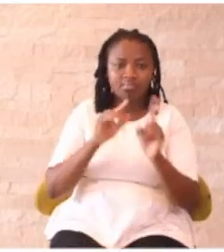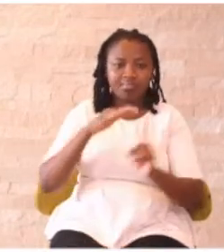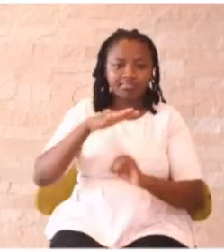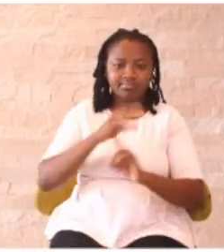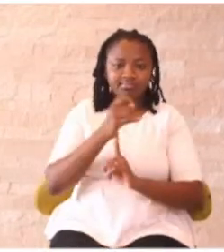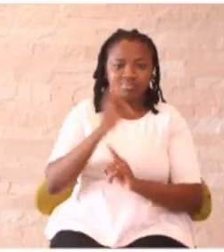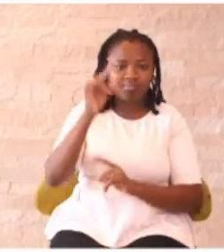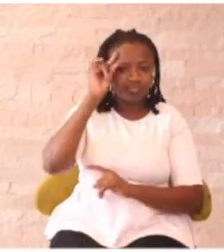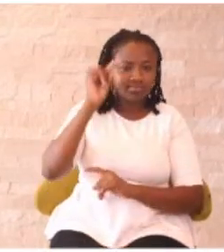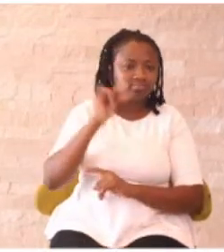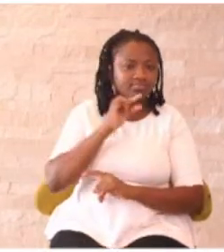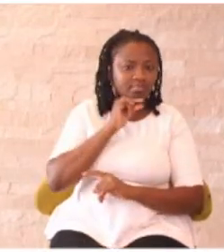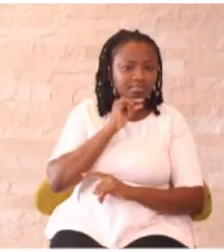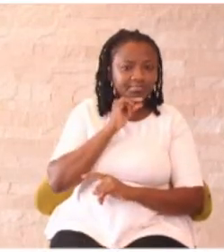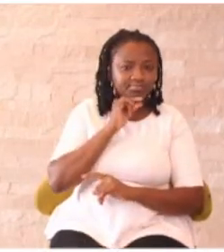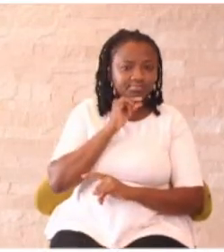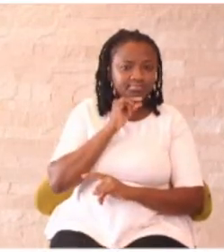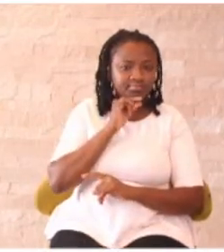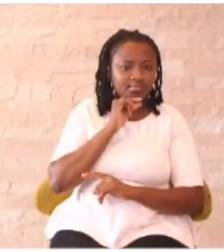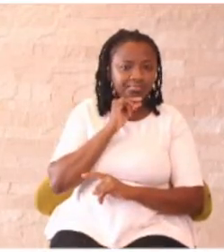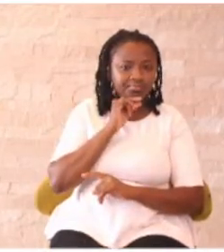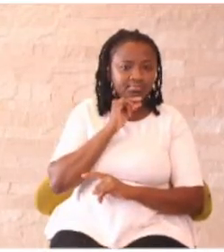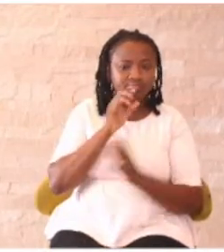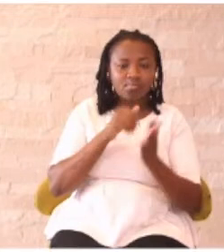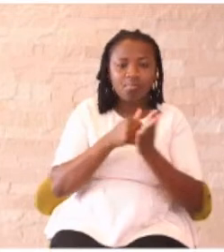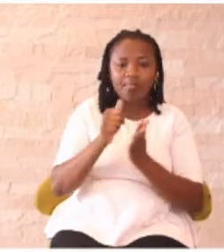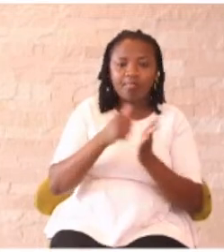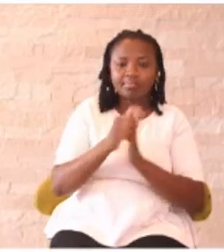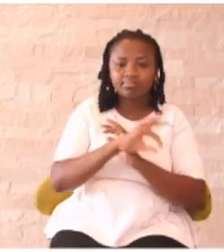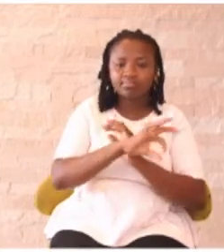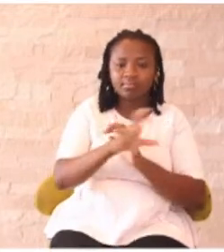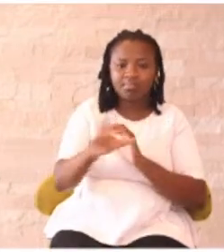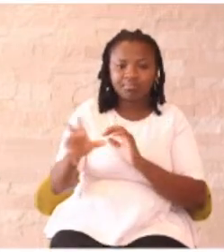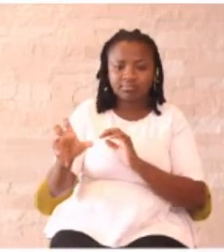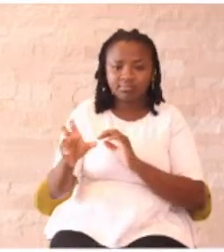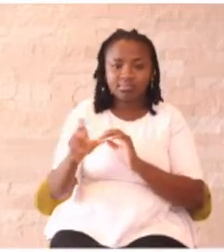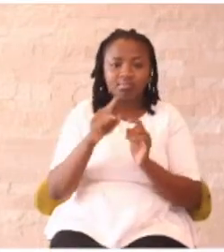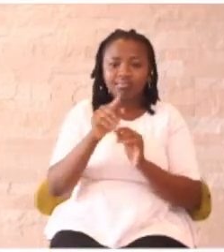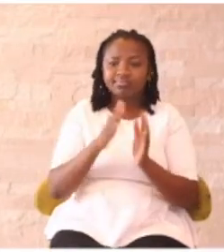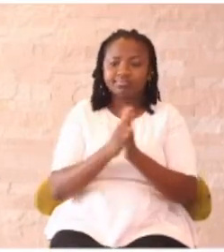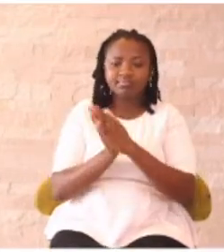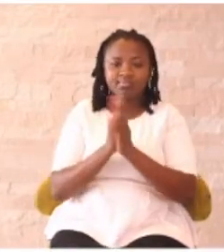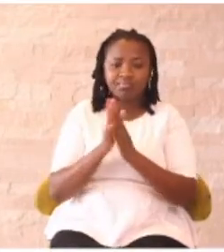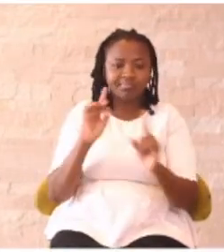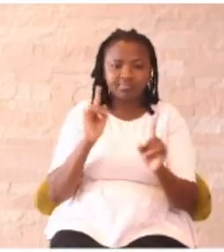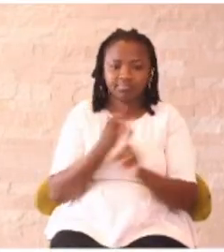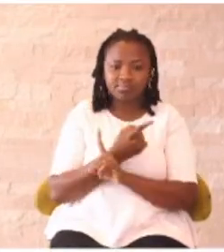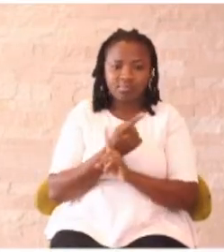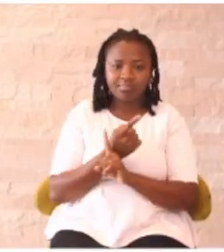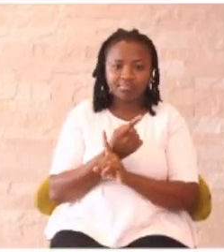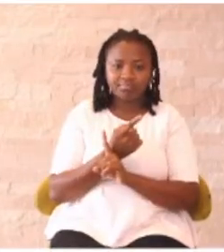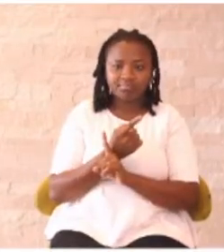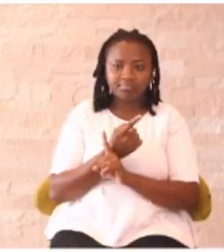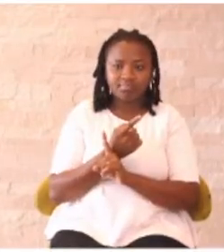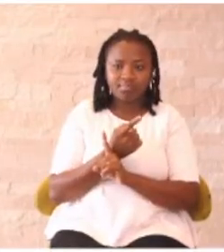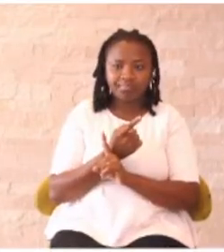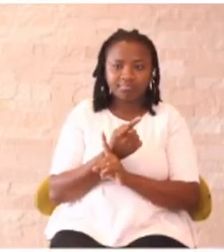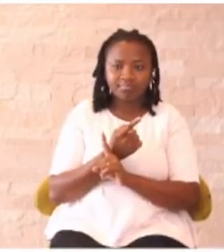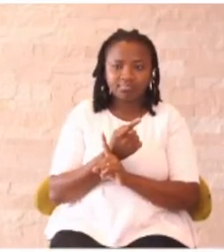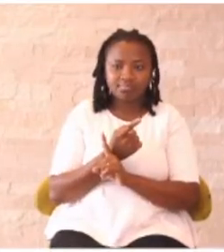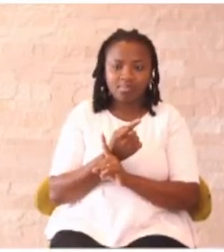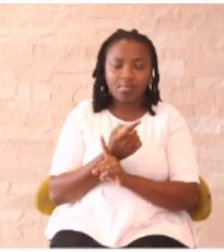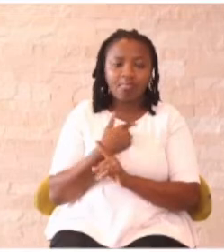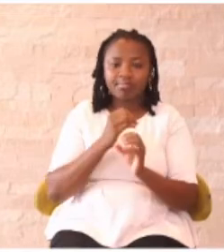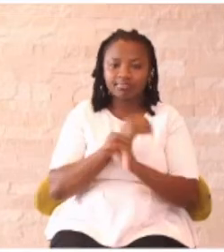Gender in Makueni County, the story was different. There was no county law for persons